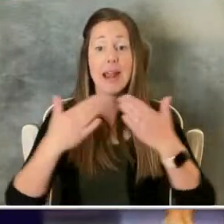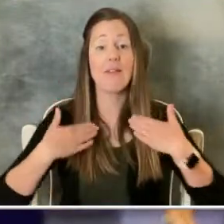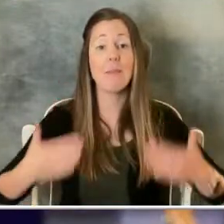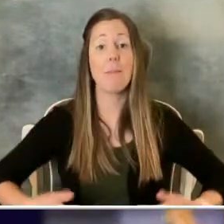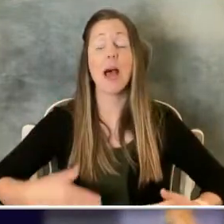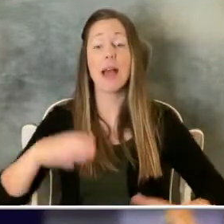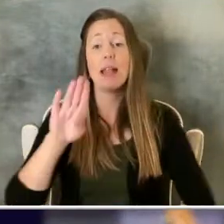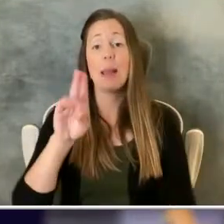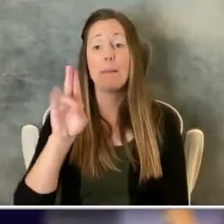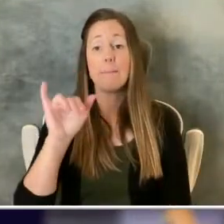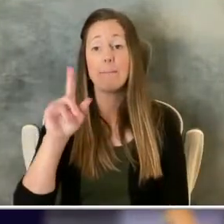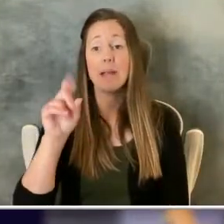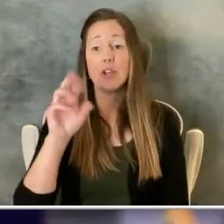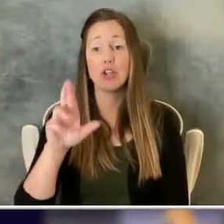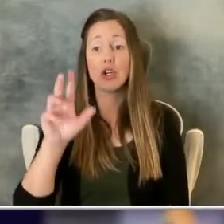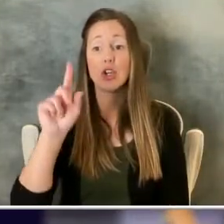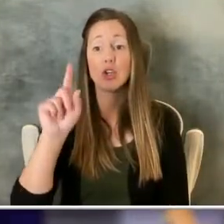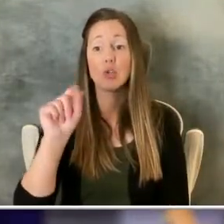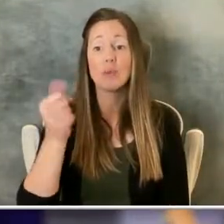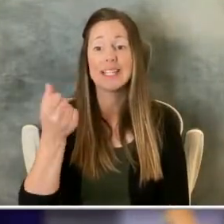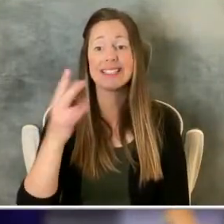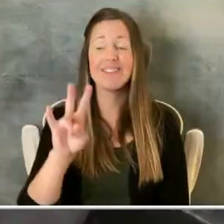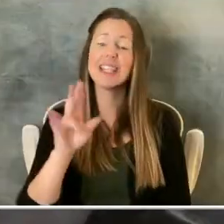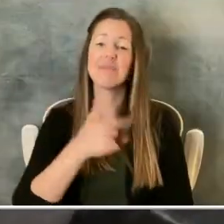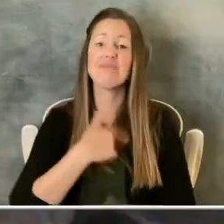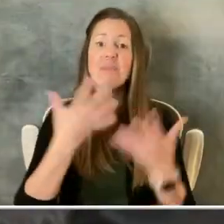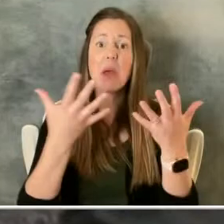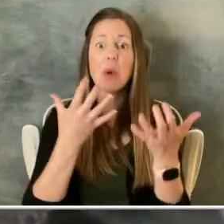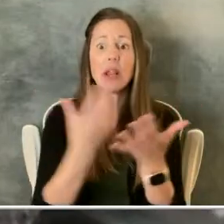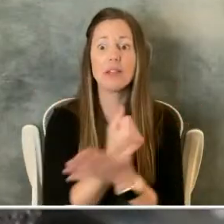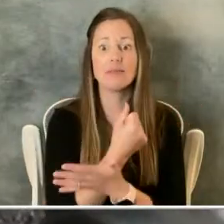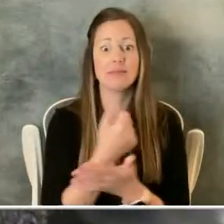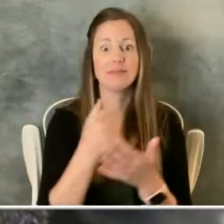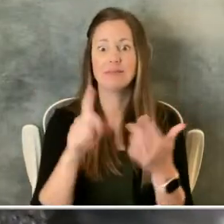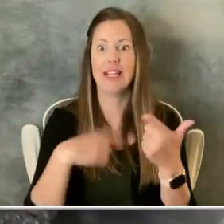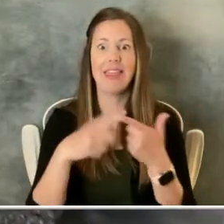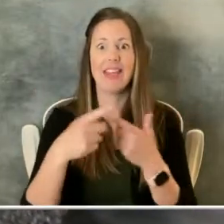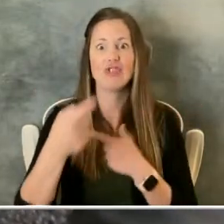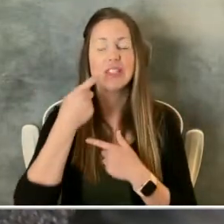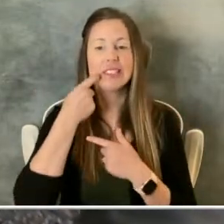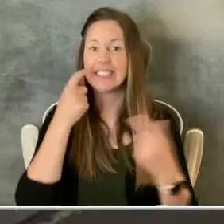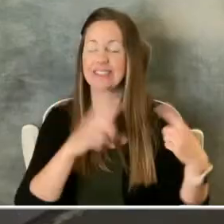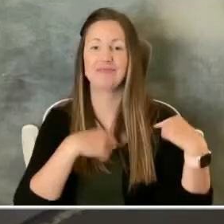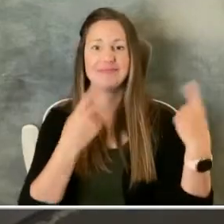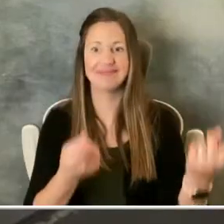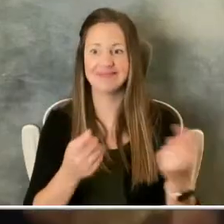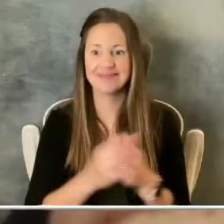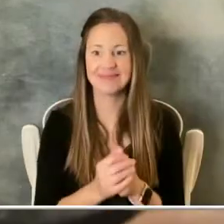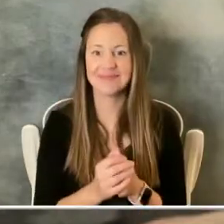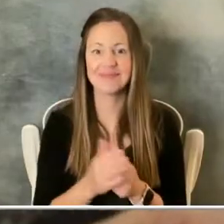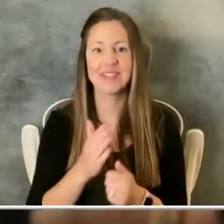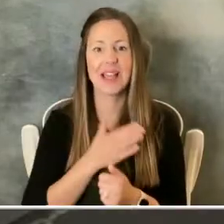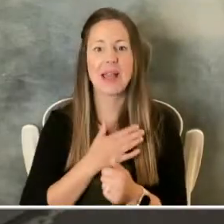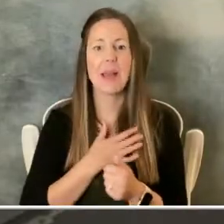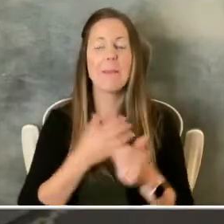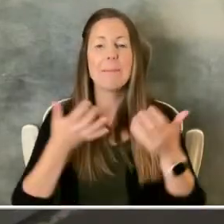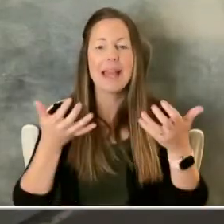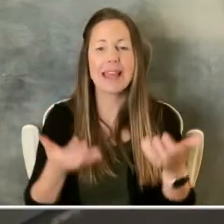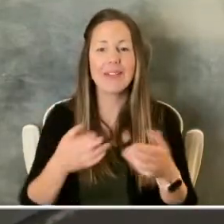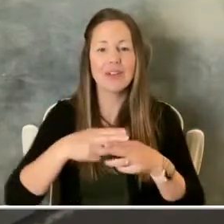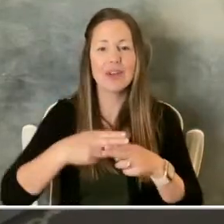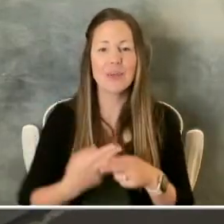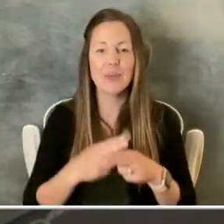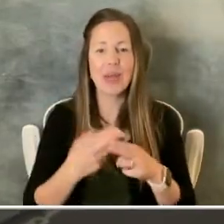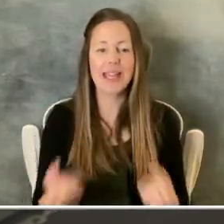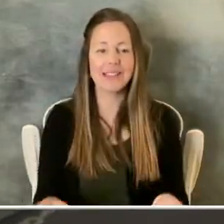kind of as like a bucket list thing. She's been hooked ever since. Okay, I can do my heavier weight. Kind of smile so he doesn't know I'm hurting.